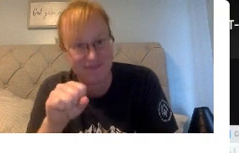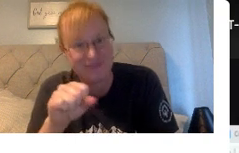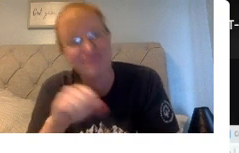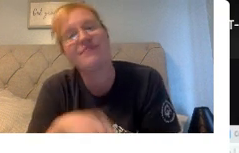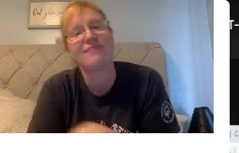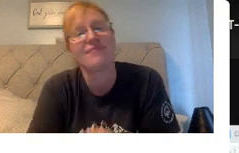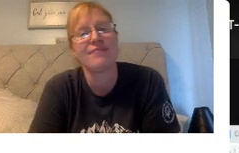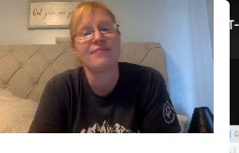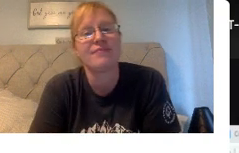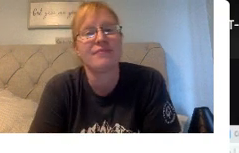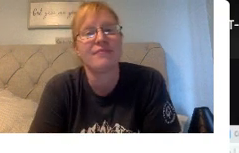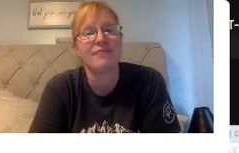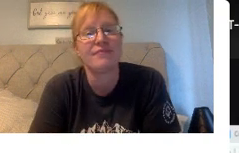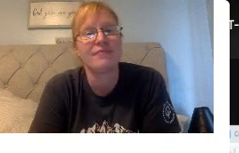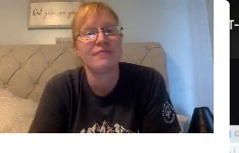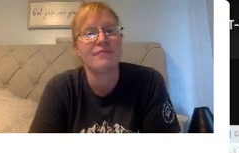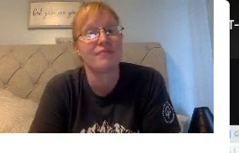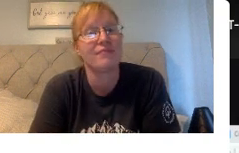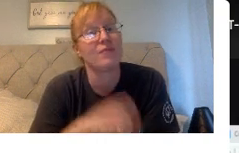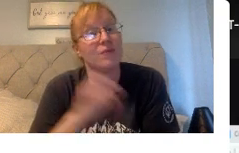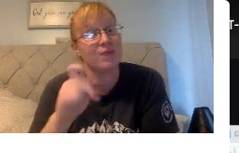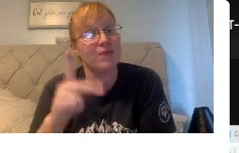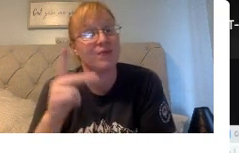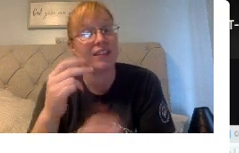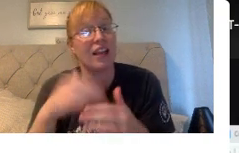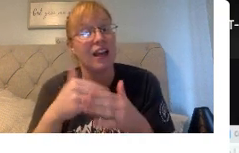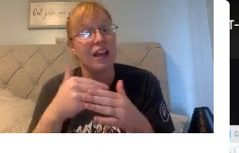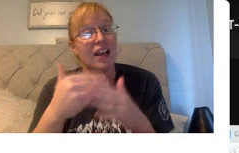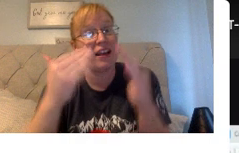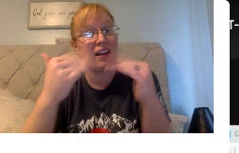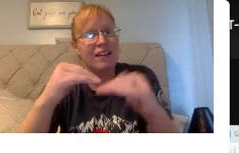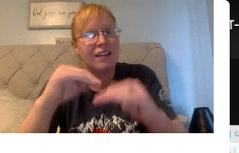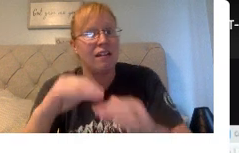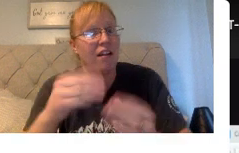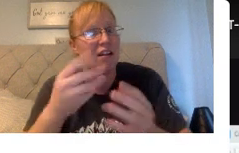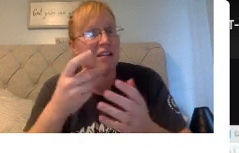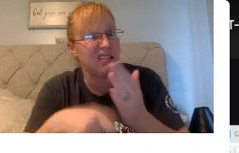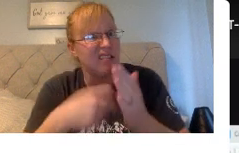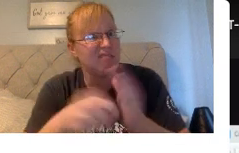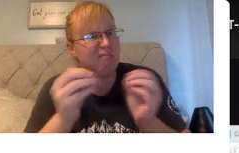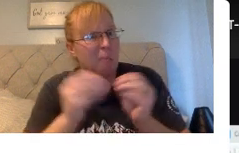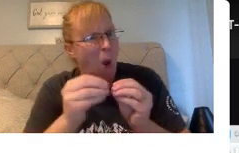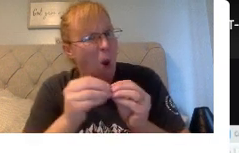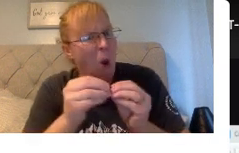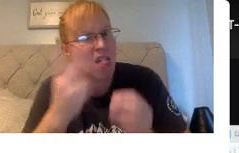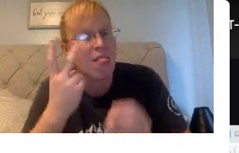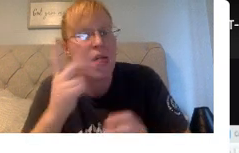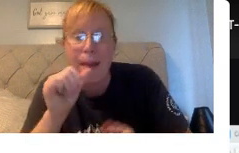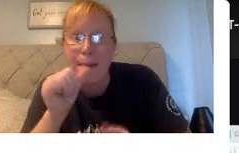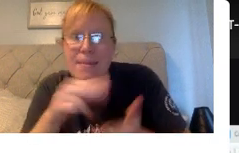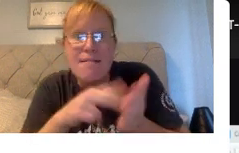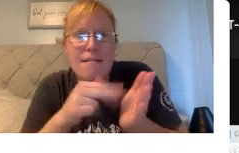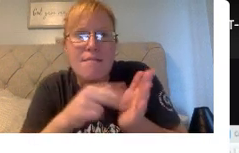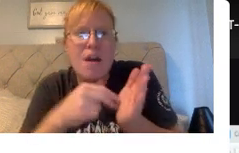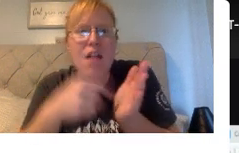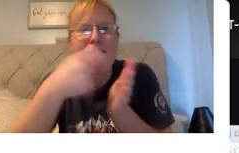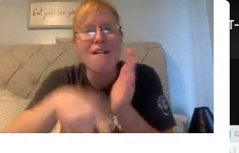guys. All right, our next one, going up a little bit in price. We're looking at peanut butter that costs